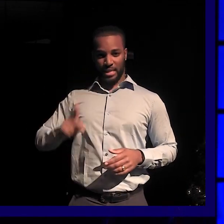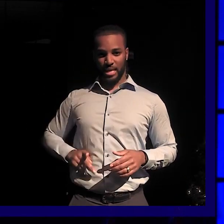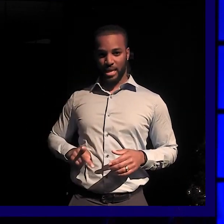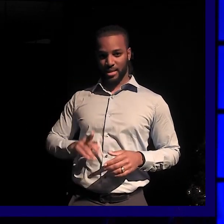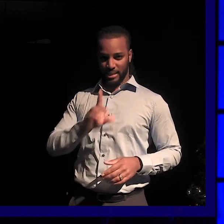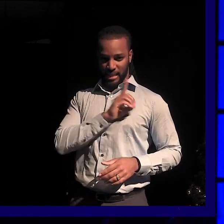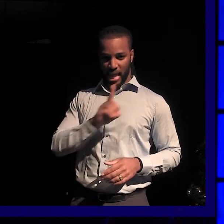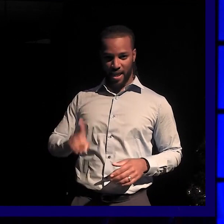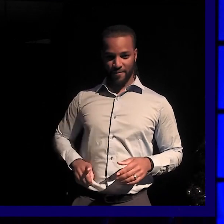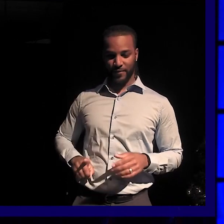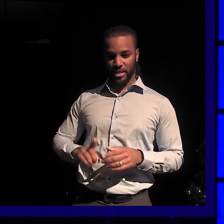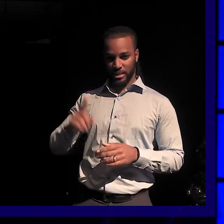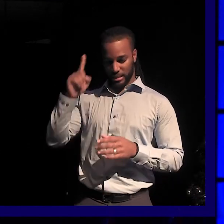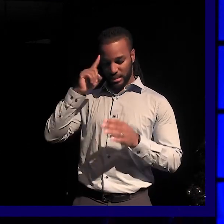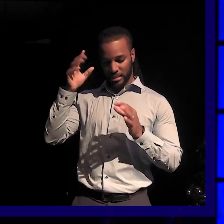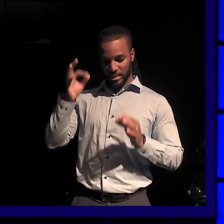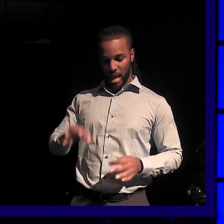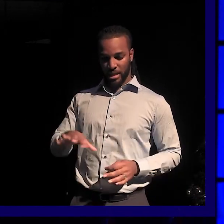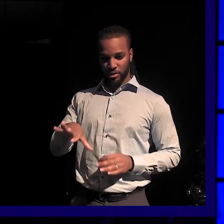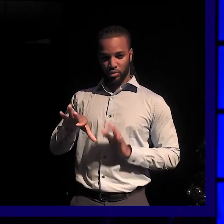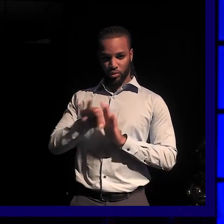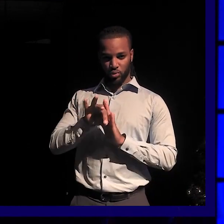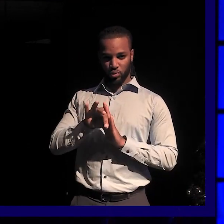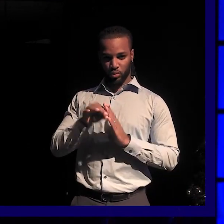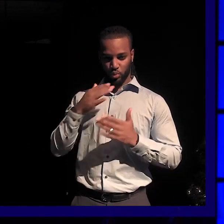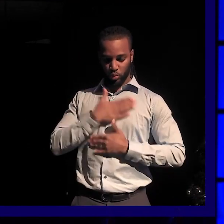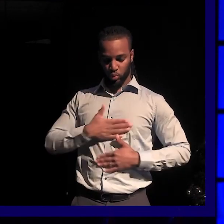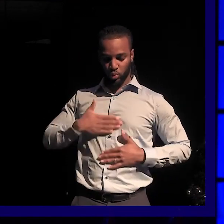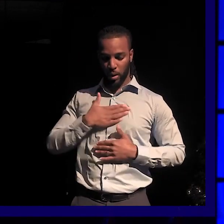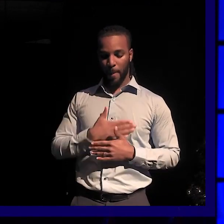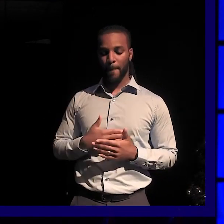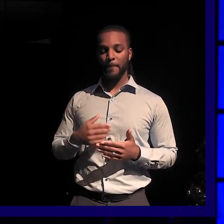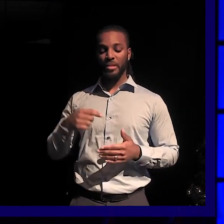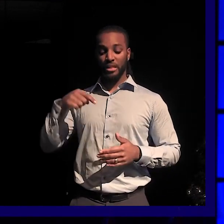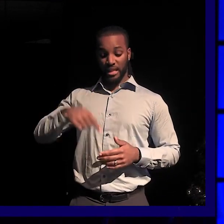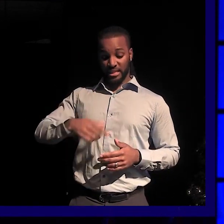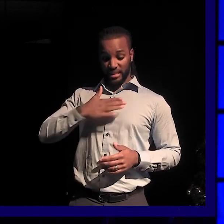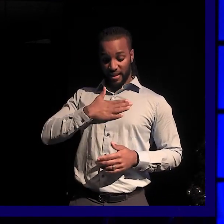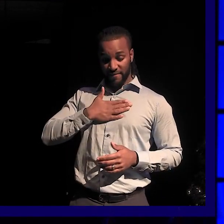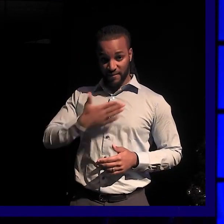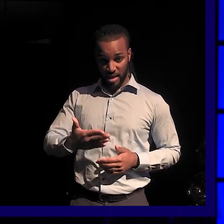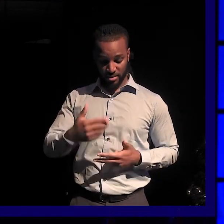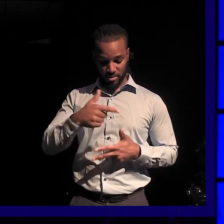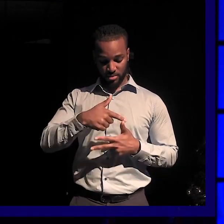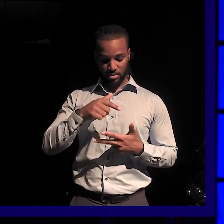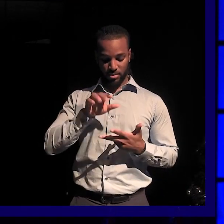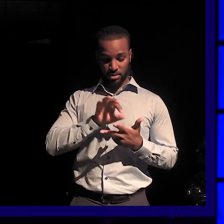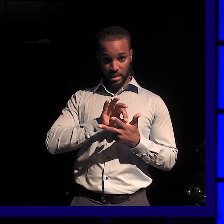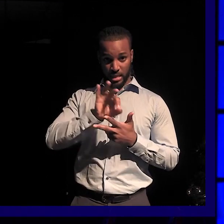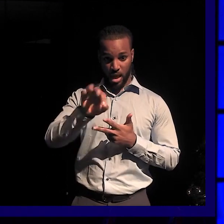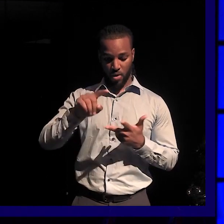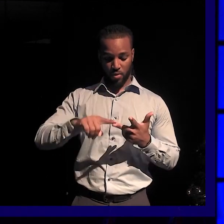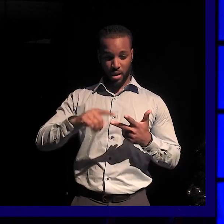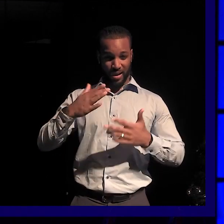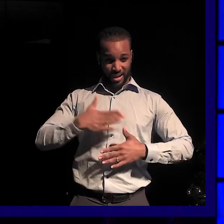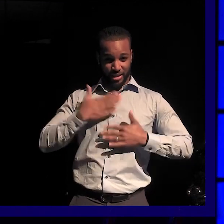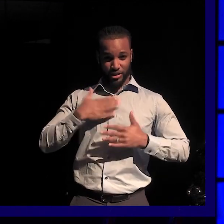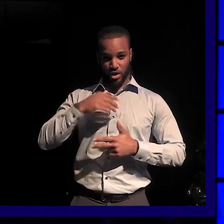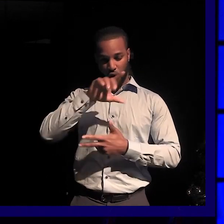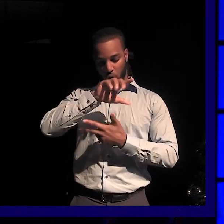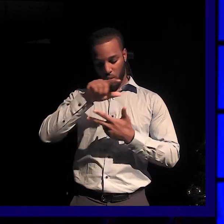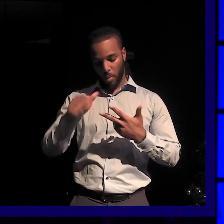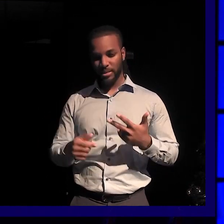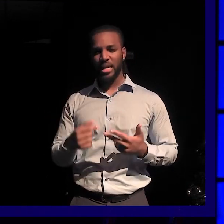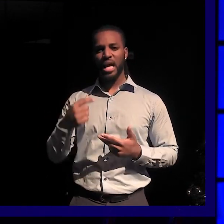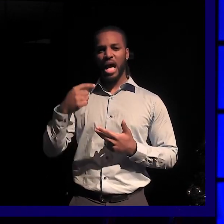about choosing joy in this way. Here's what he says. This is confess, count, and cheer all in one. He